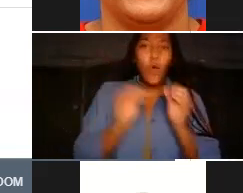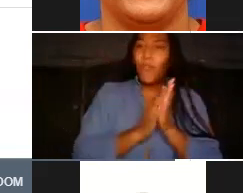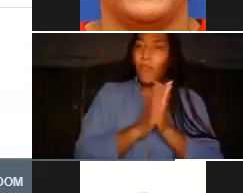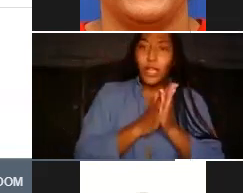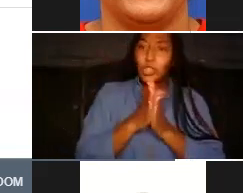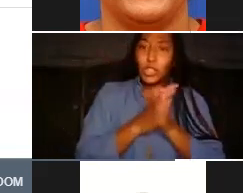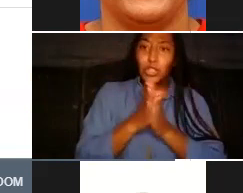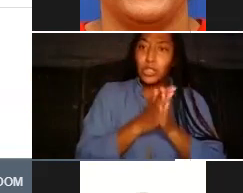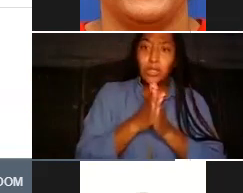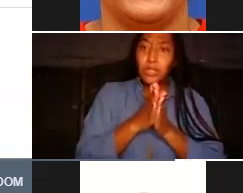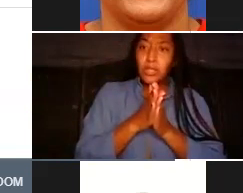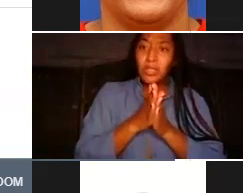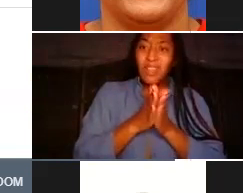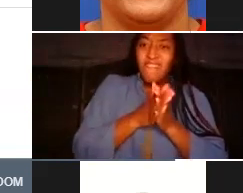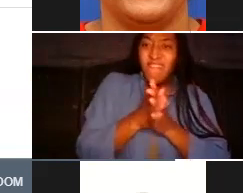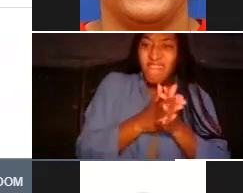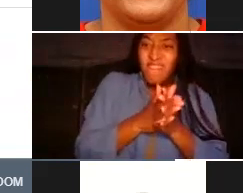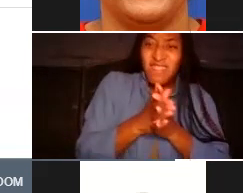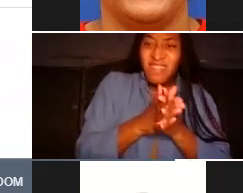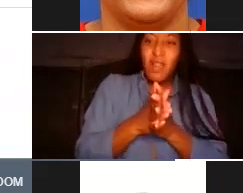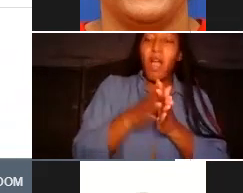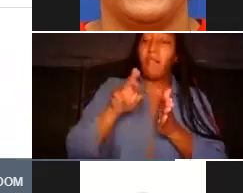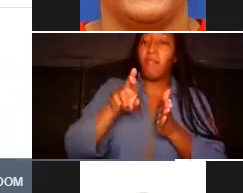all that's about all I want to say about that.